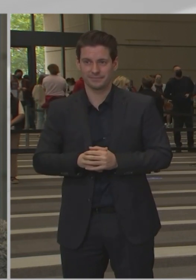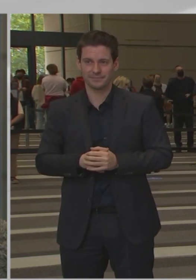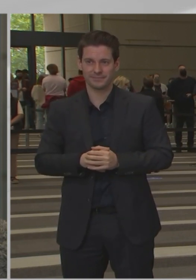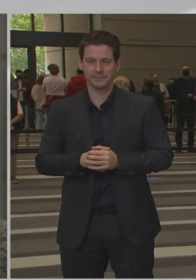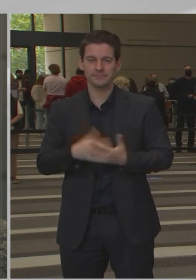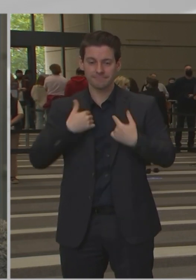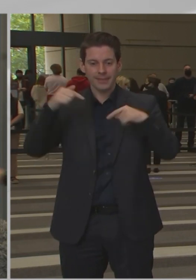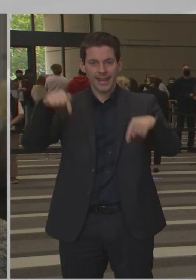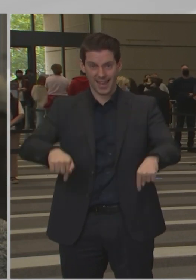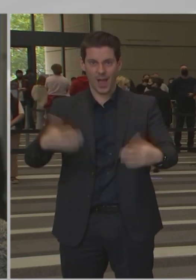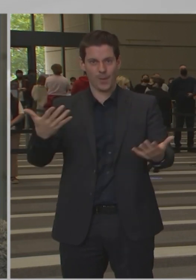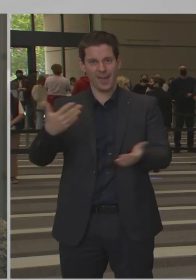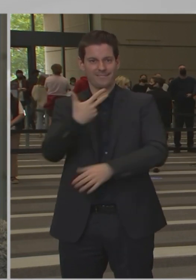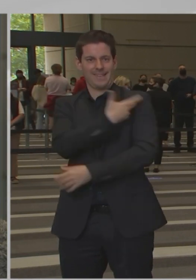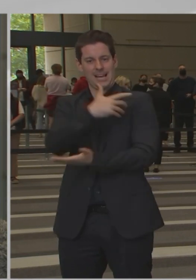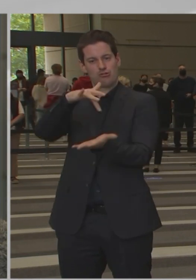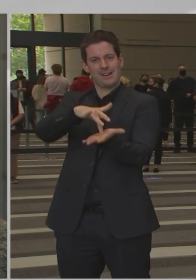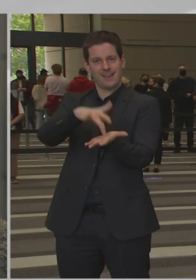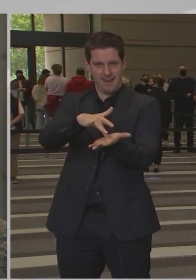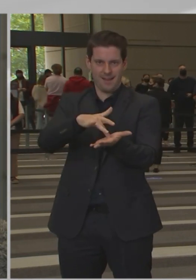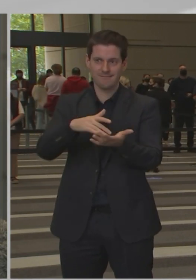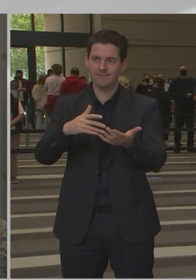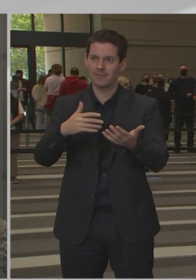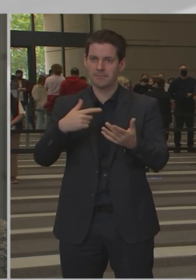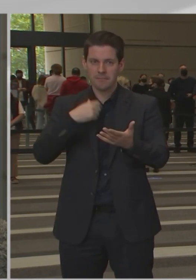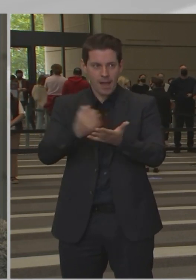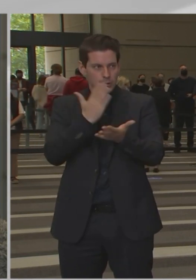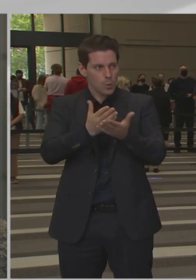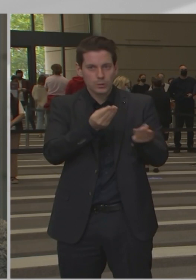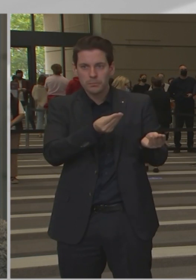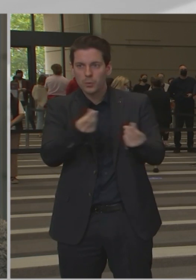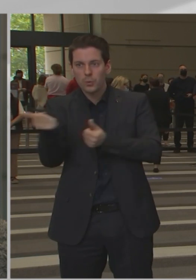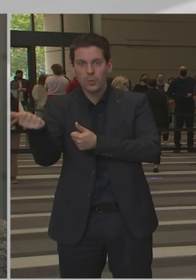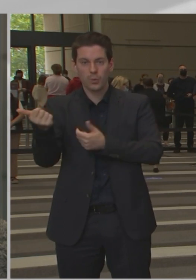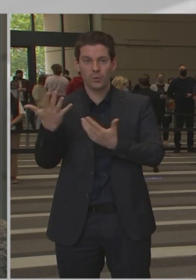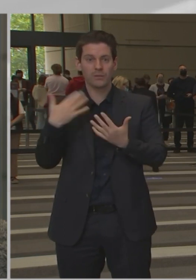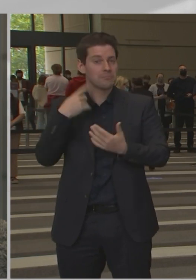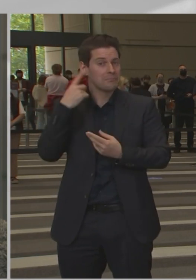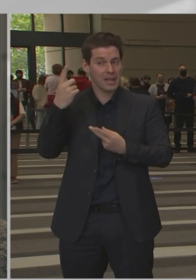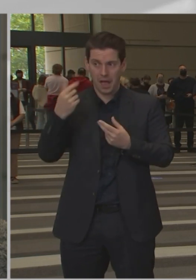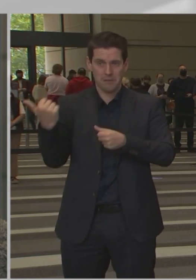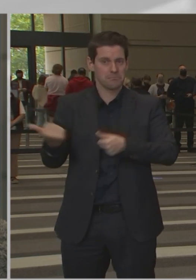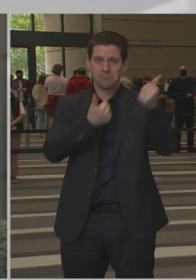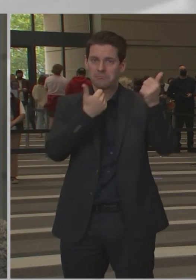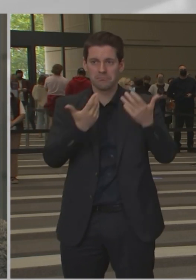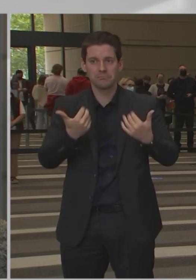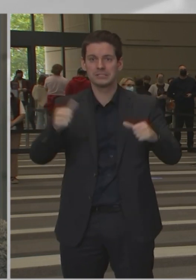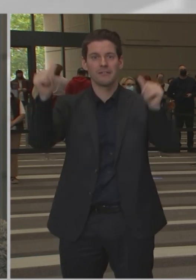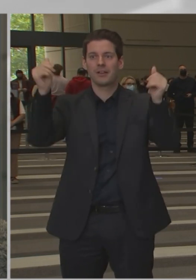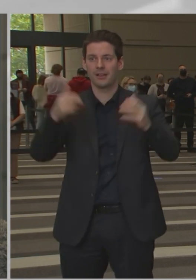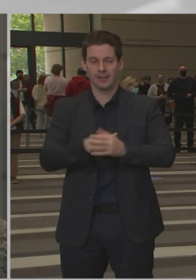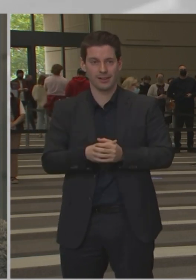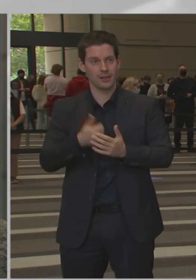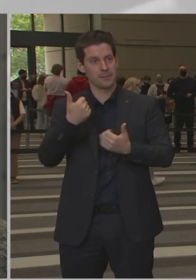it is. It's great to see that this is up and running. And of course, as we get more supply from the federal government, and if I can just remind